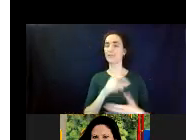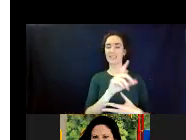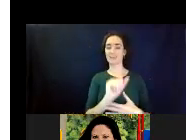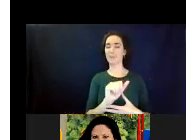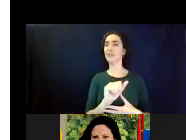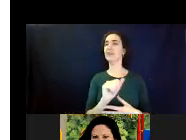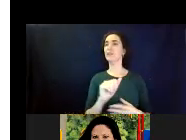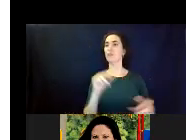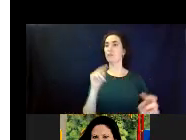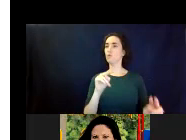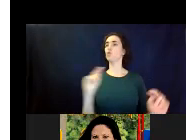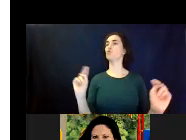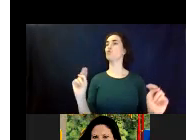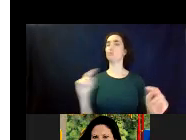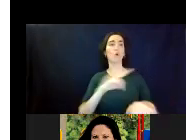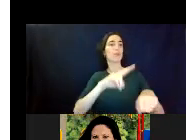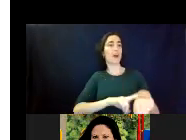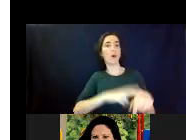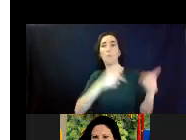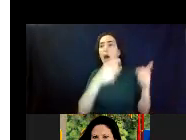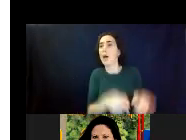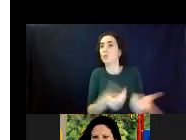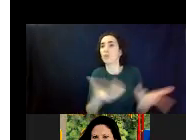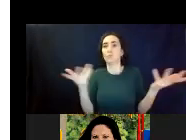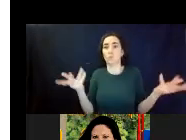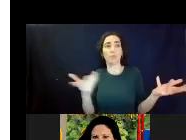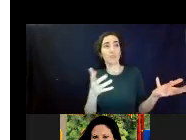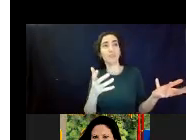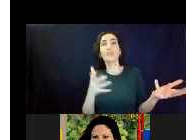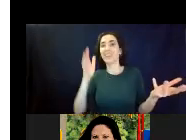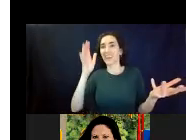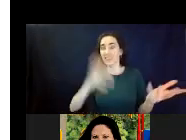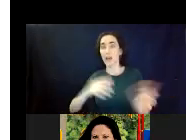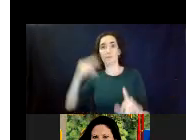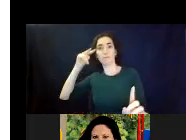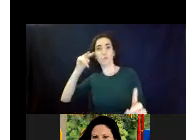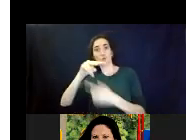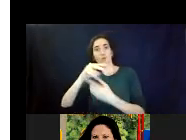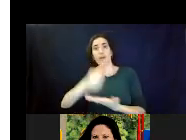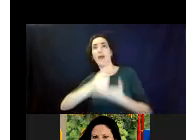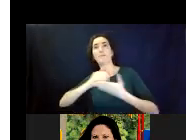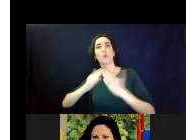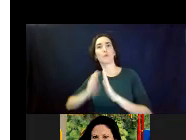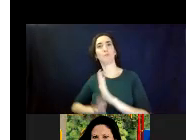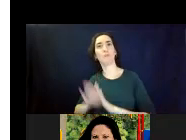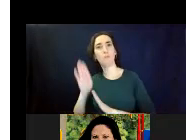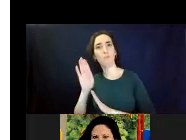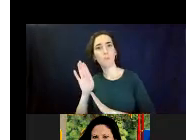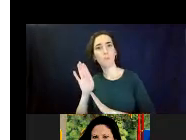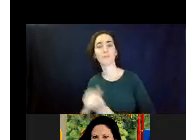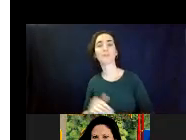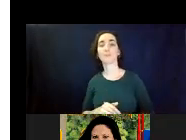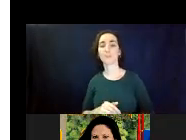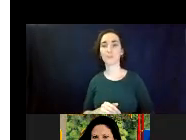viewed as a natural phenomenon, can benefit an entire community. Before we dive any